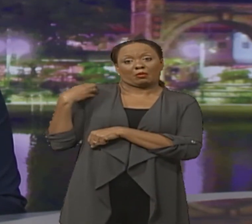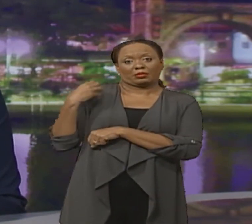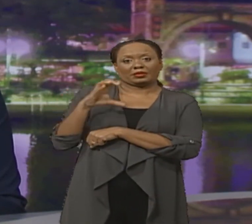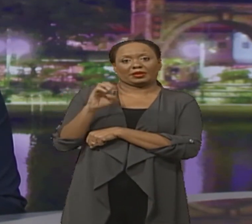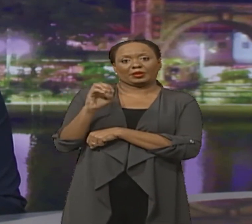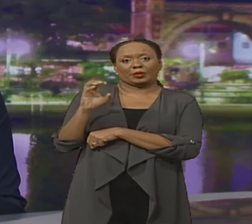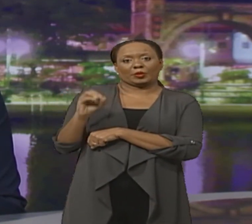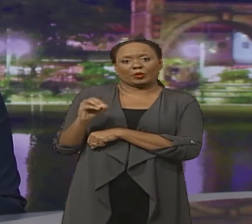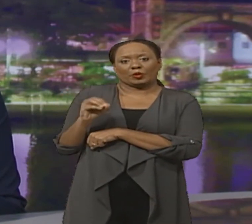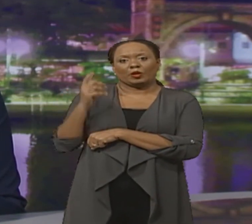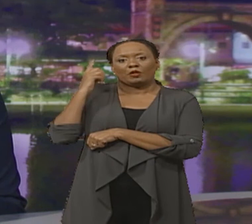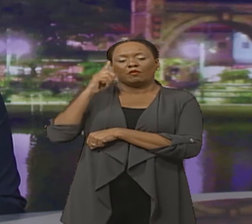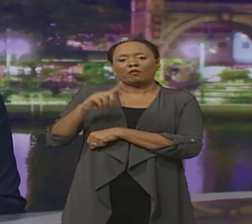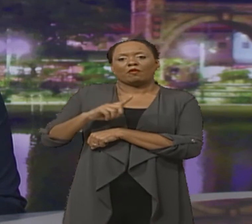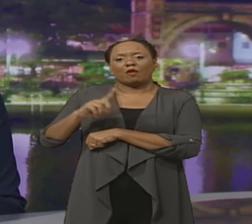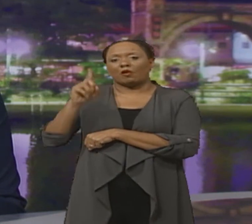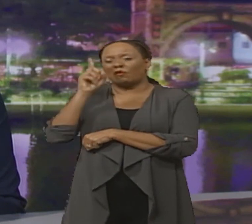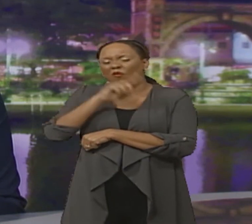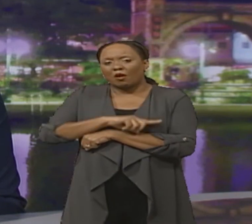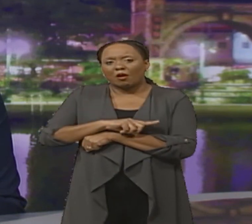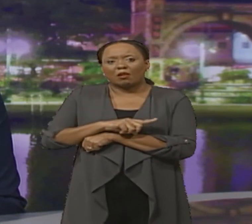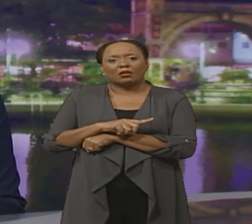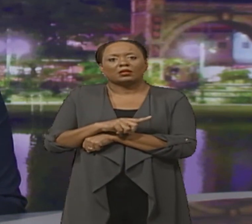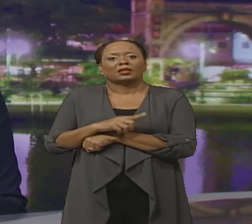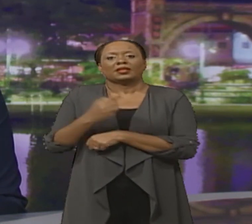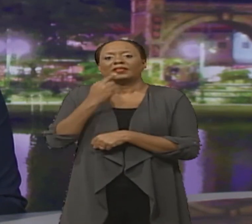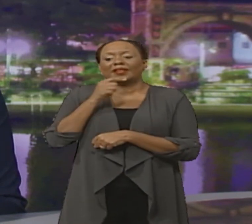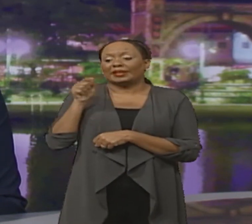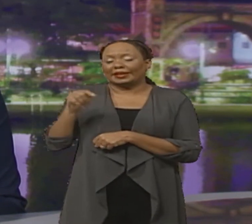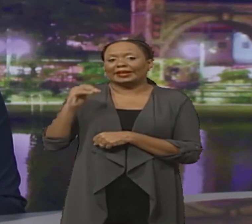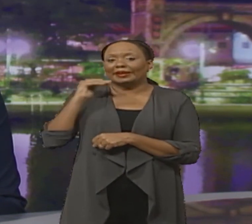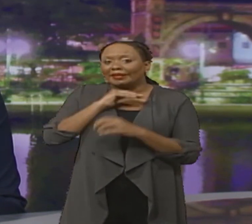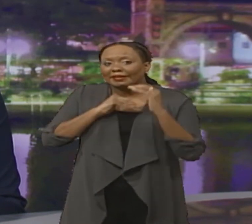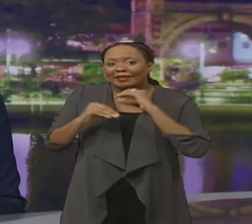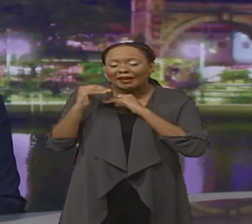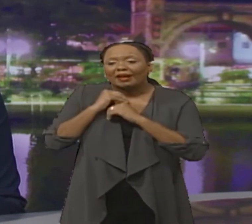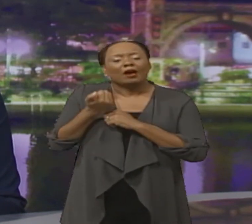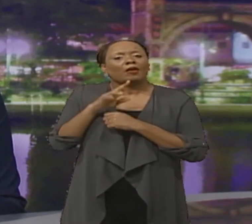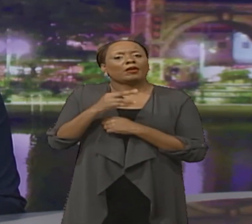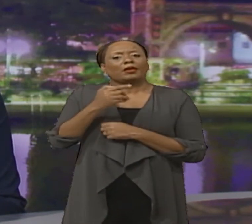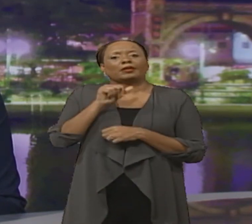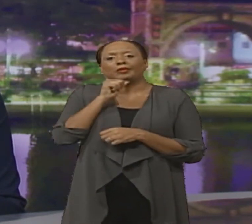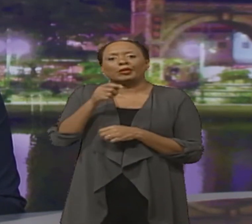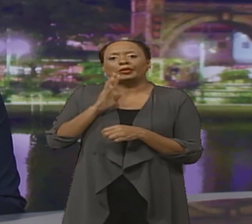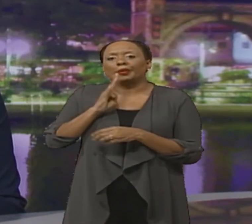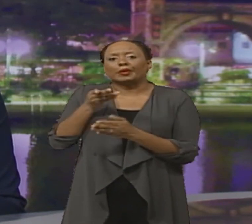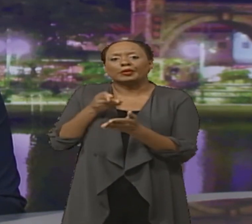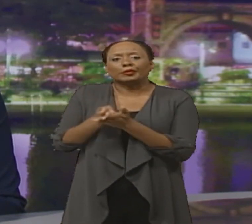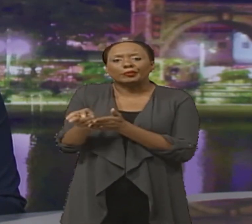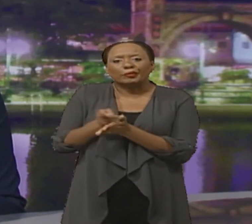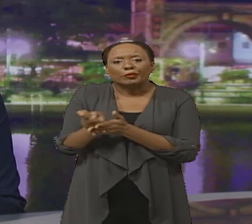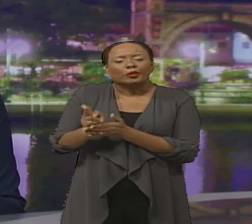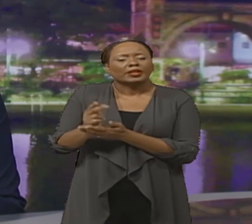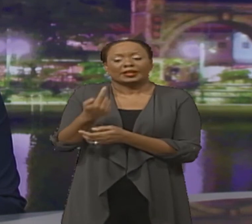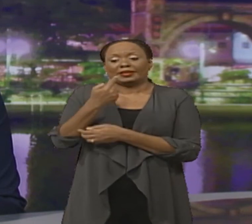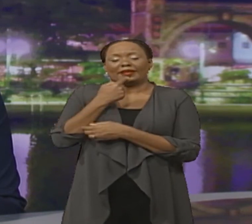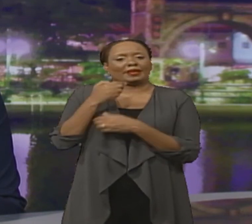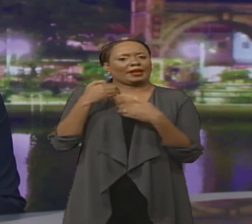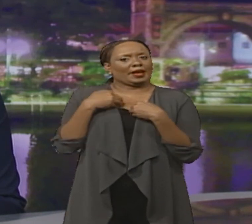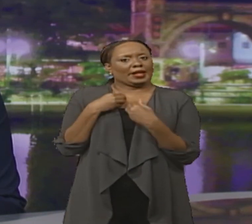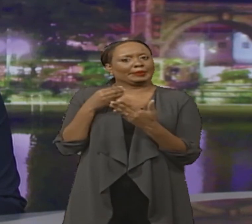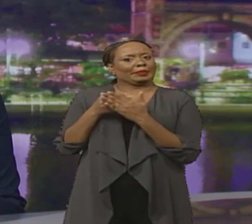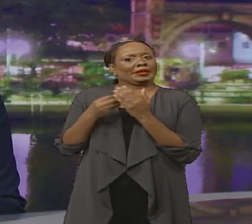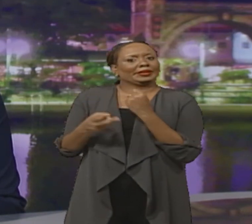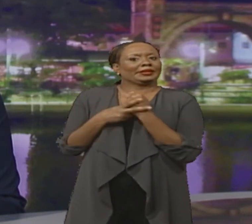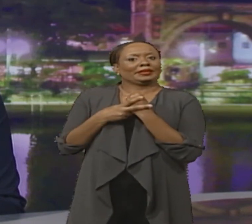securities fraud in a civil lawsuit, charging him with lying or recklessly misleading when he tweeted that he had funding secured to take the electric